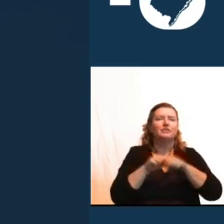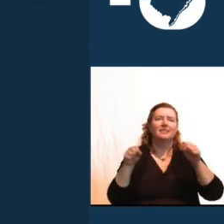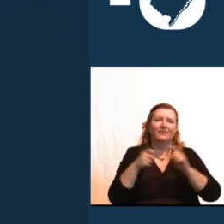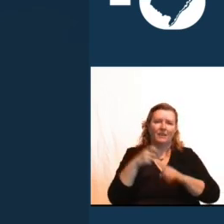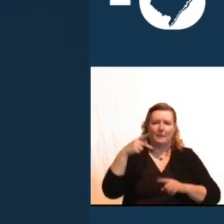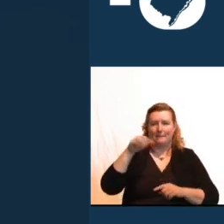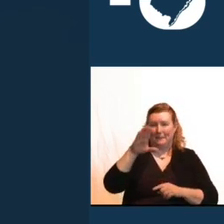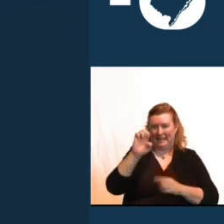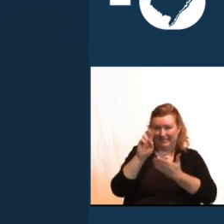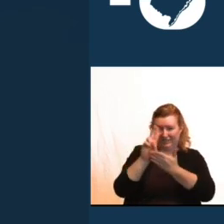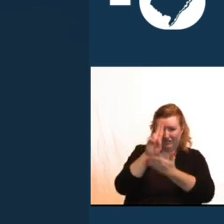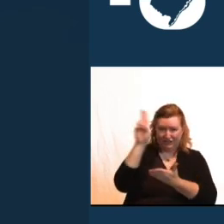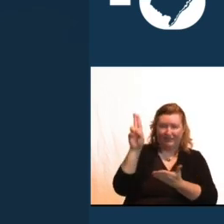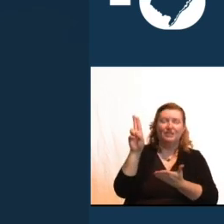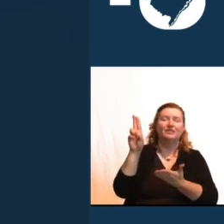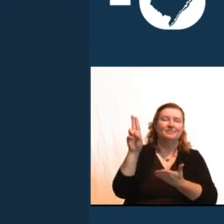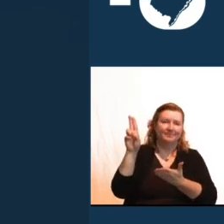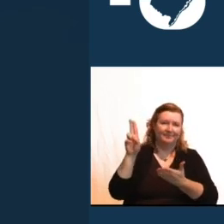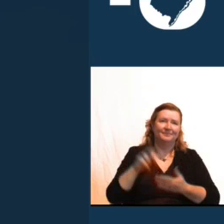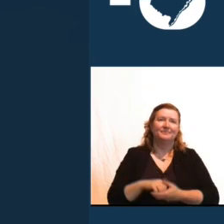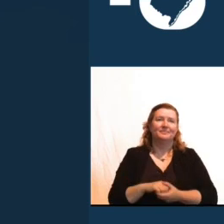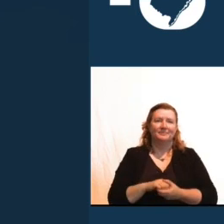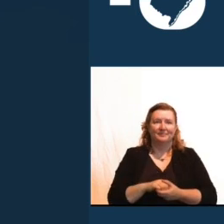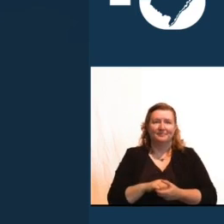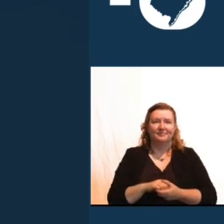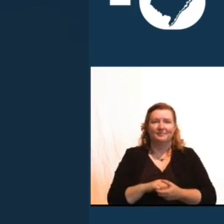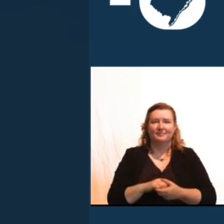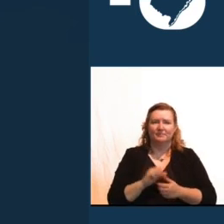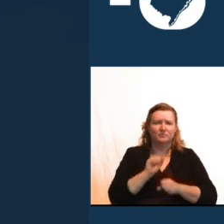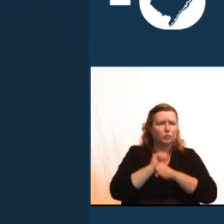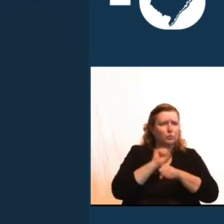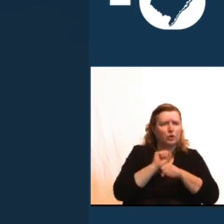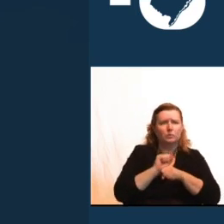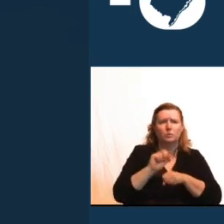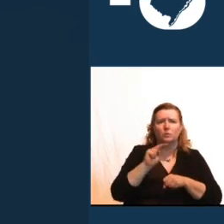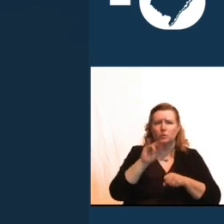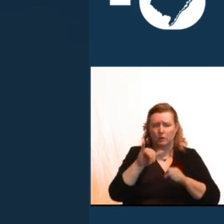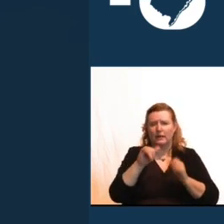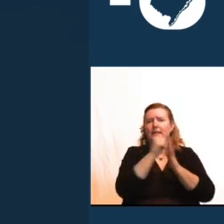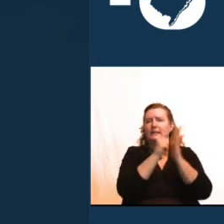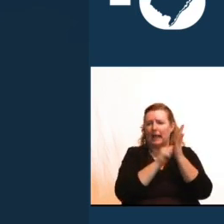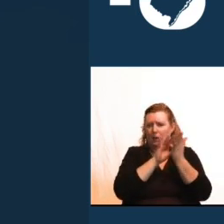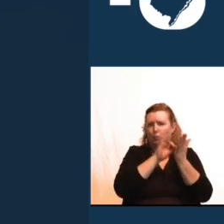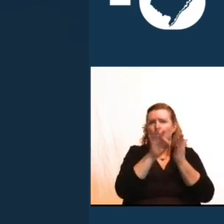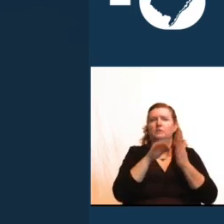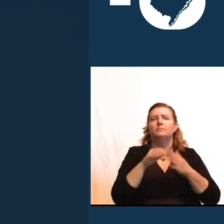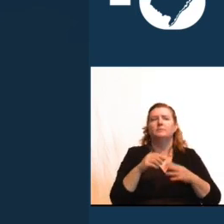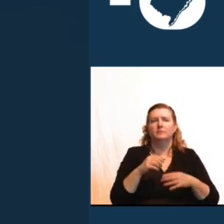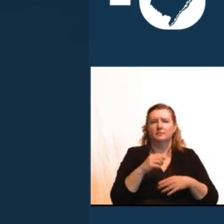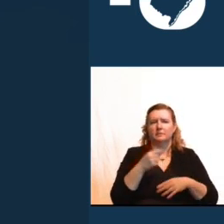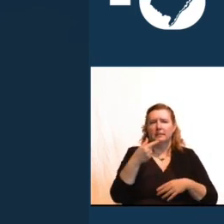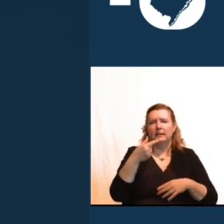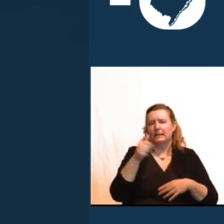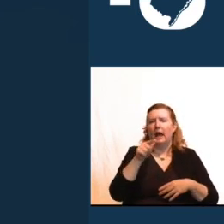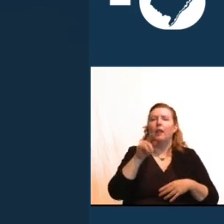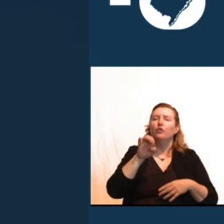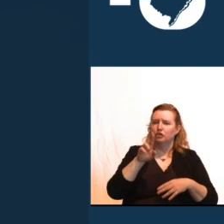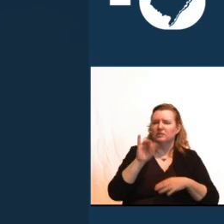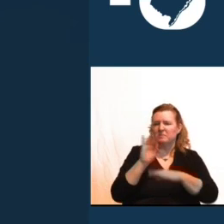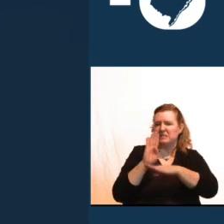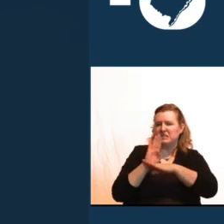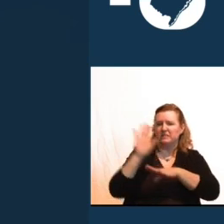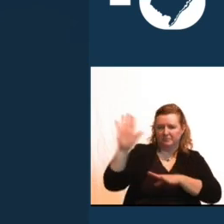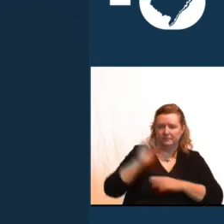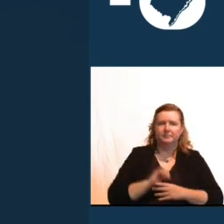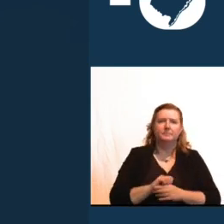of Geller and Company, and Ro was just 50 years old. As you could see, he was a family man all around.